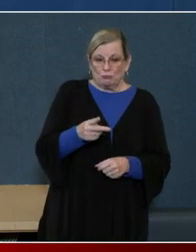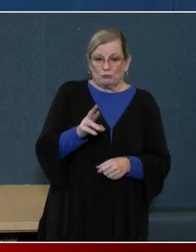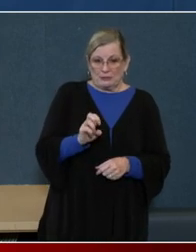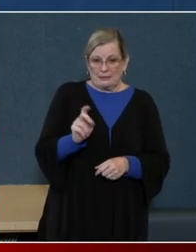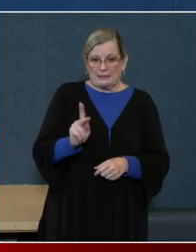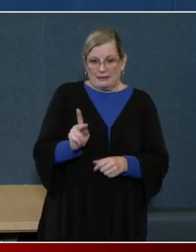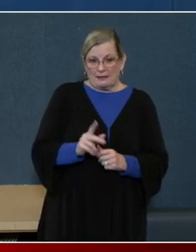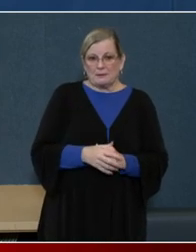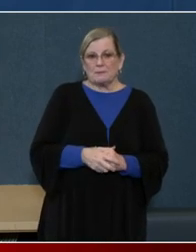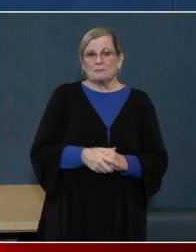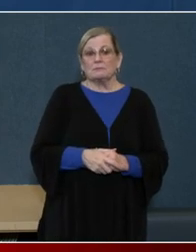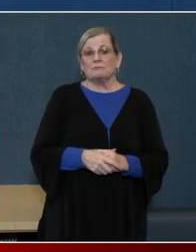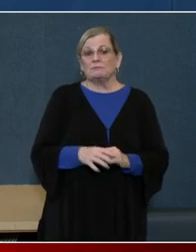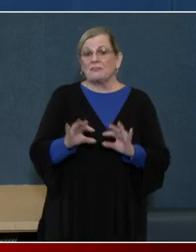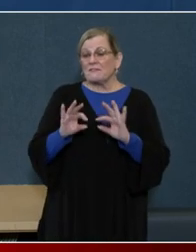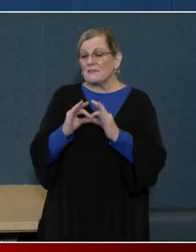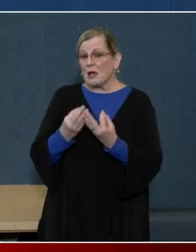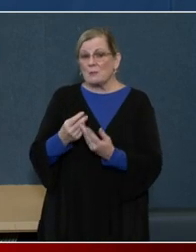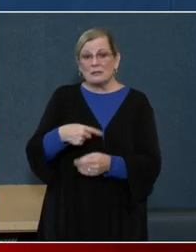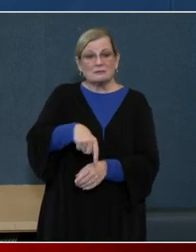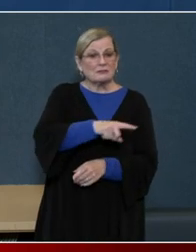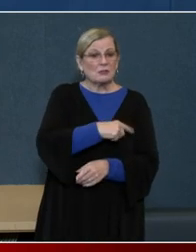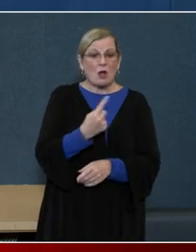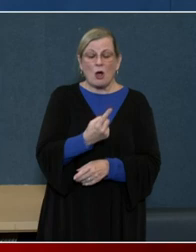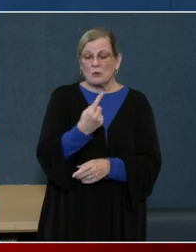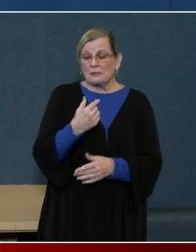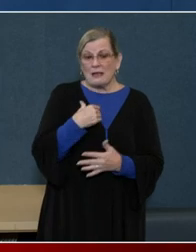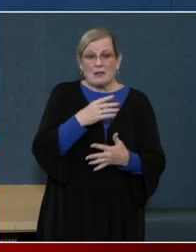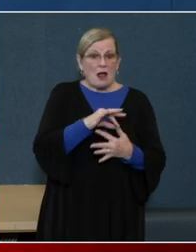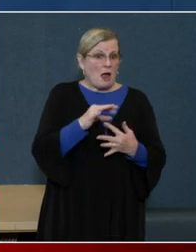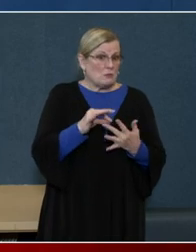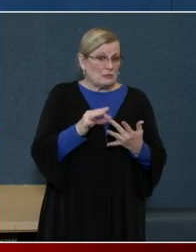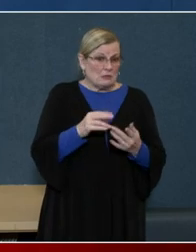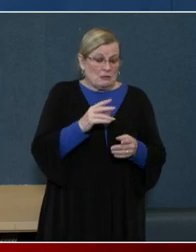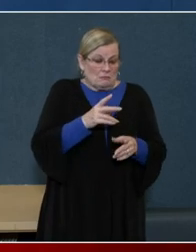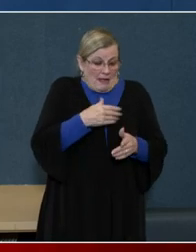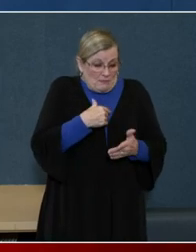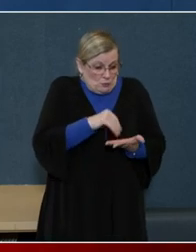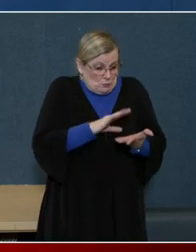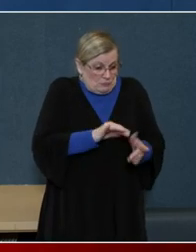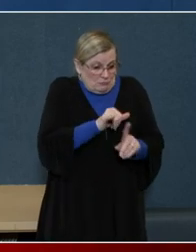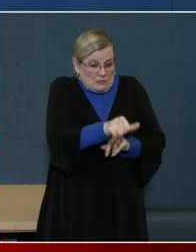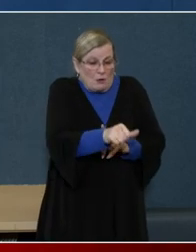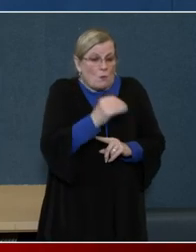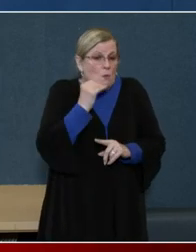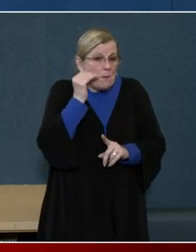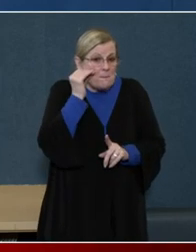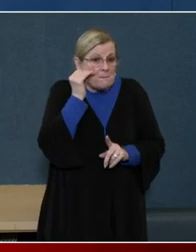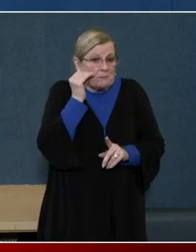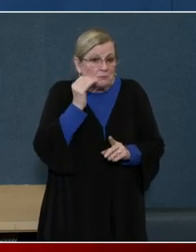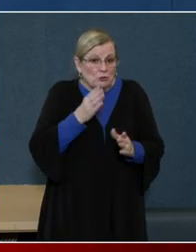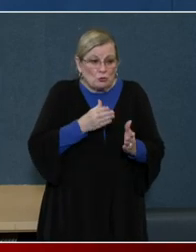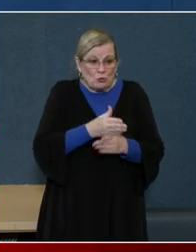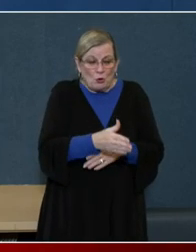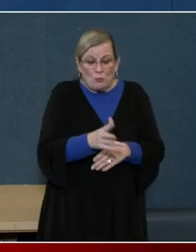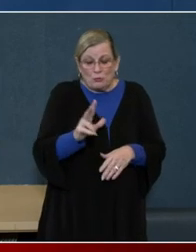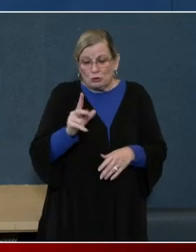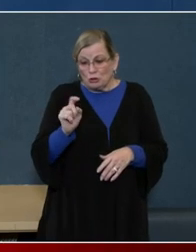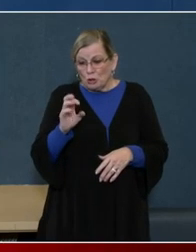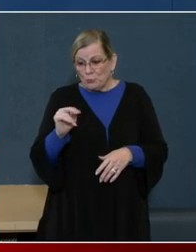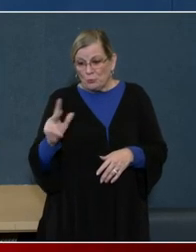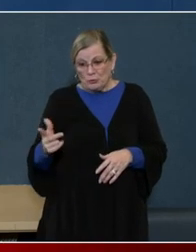option to continue learning at home throughout term 1, term 2, and term 3. Going